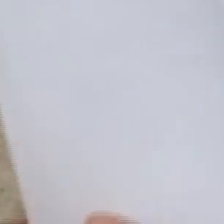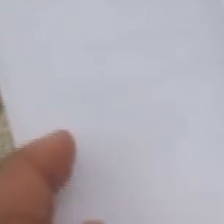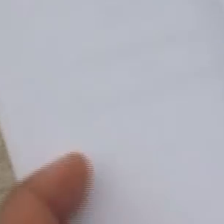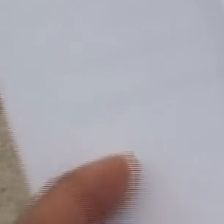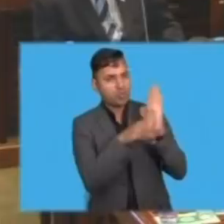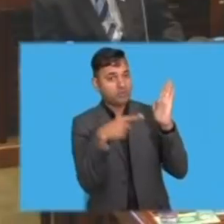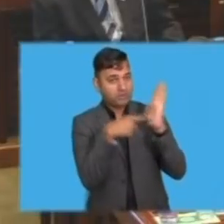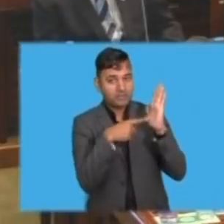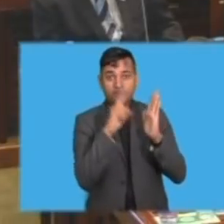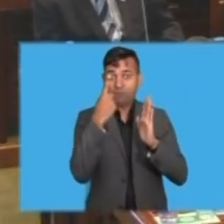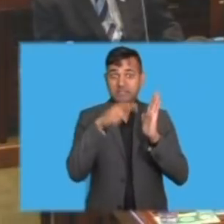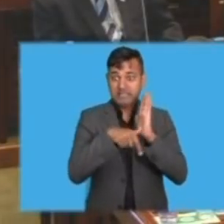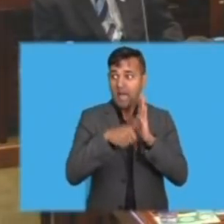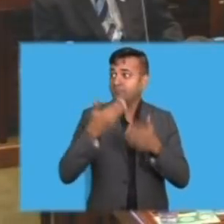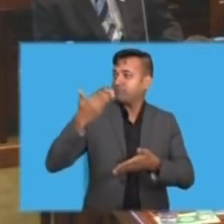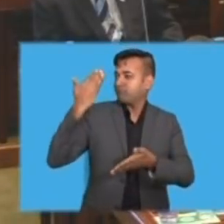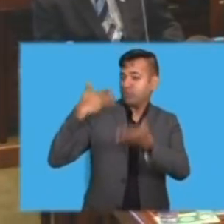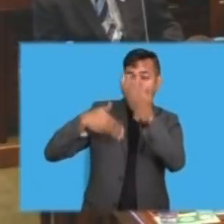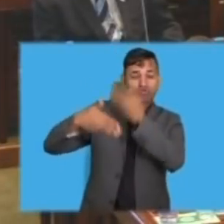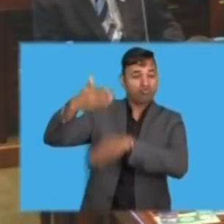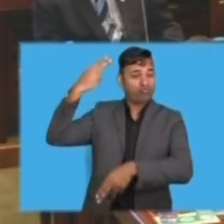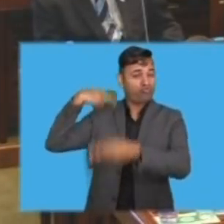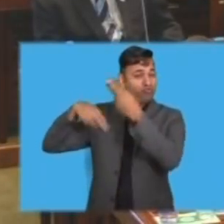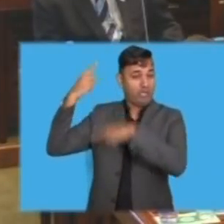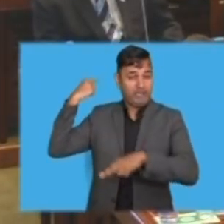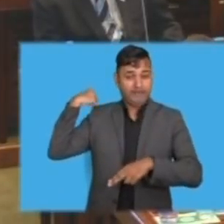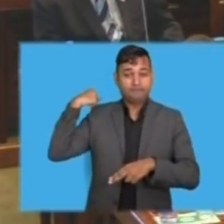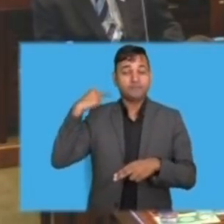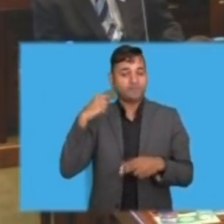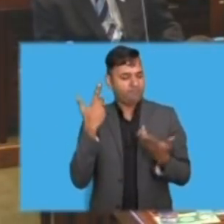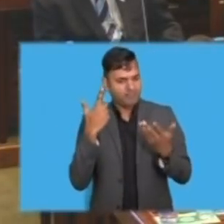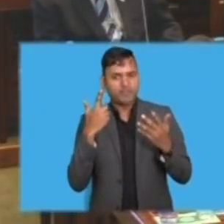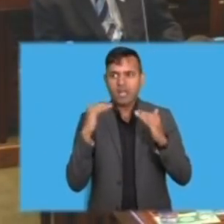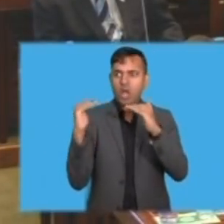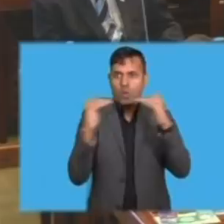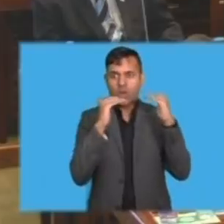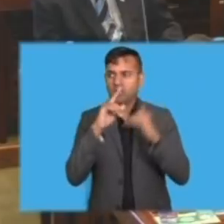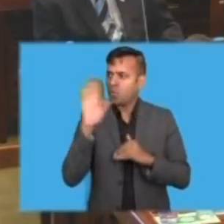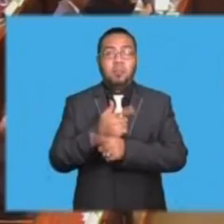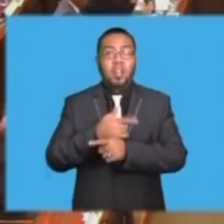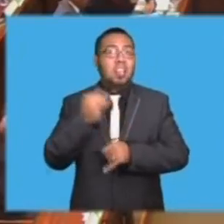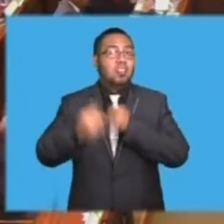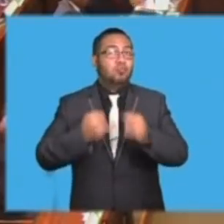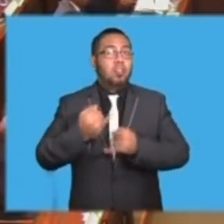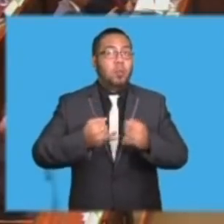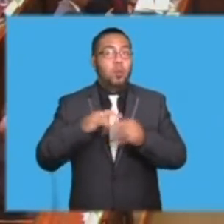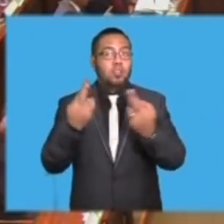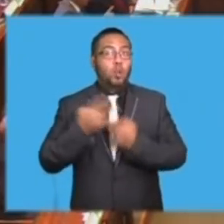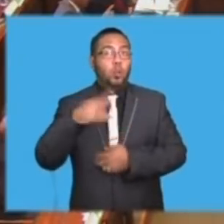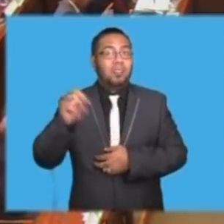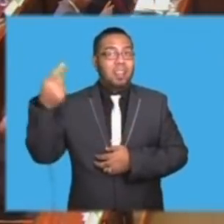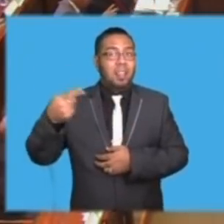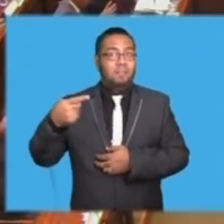in our history, we are all equal in the eyes of the law and united in common purpose. Bainimarama